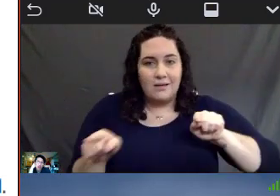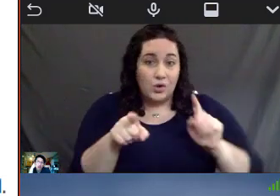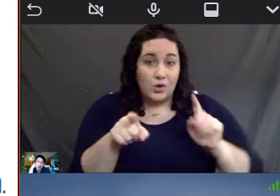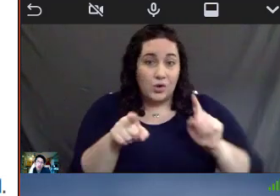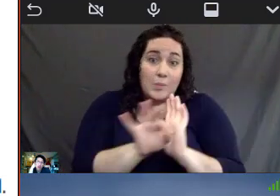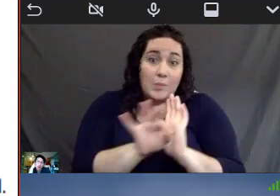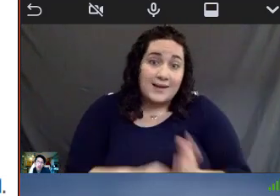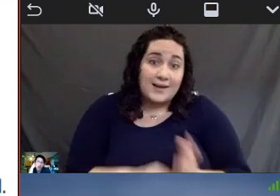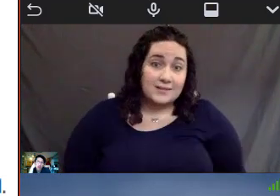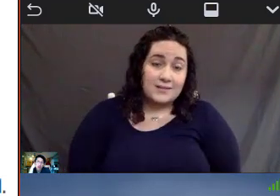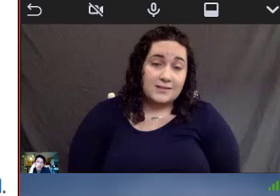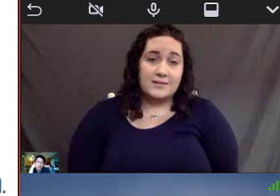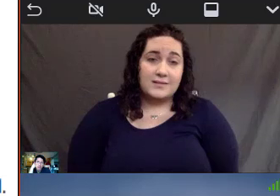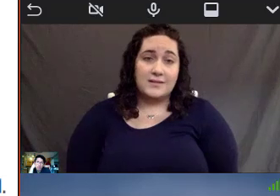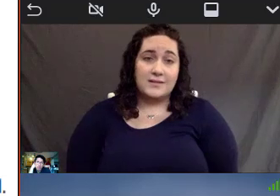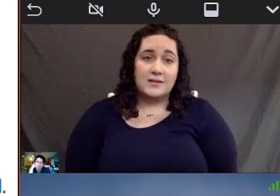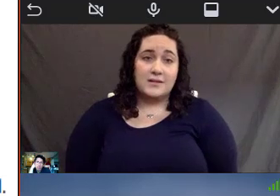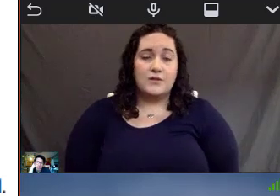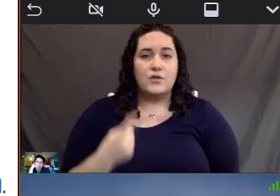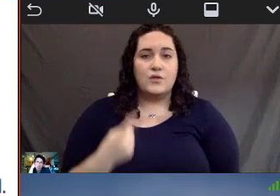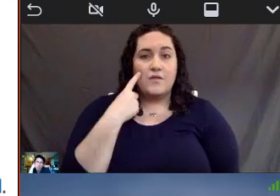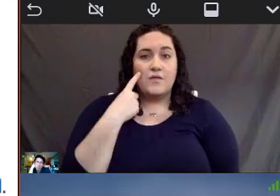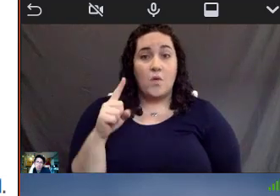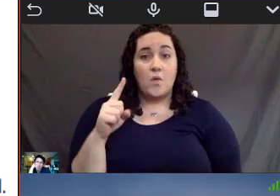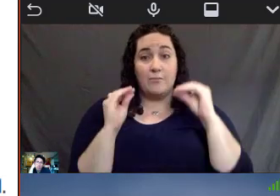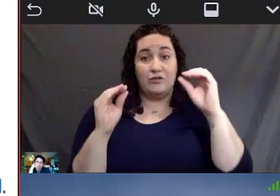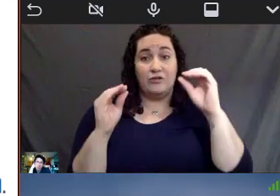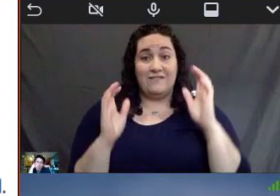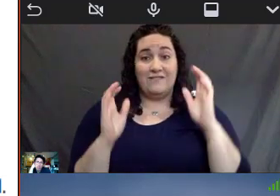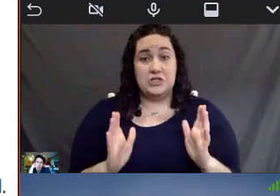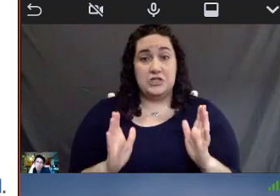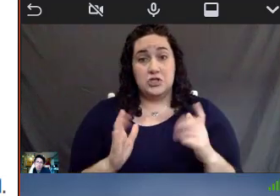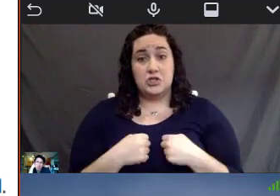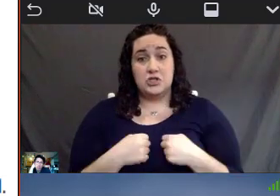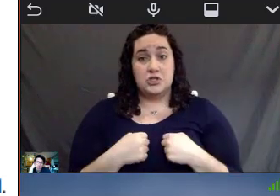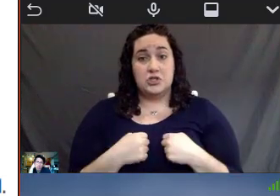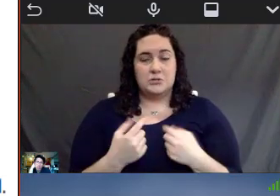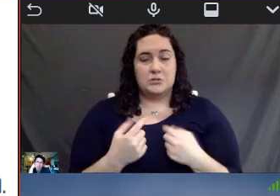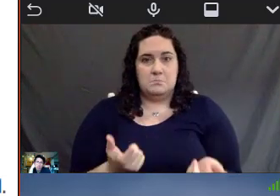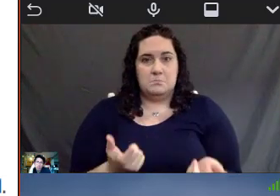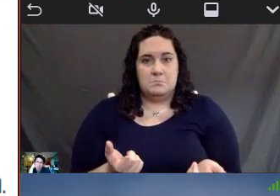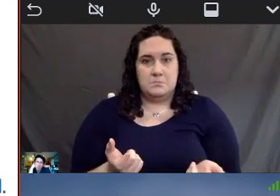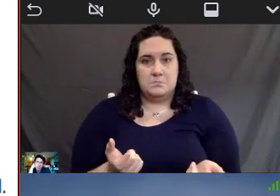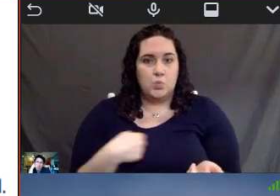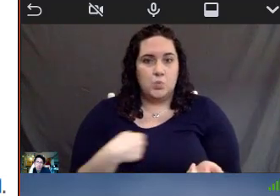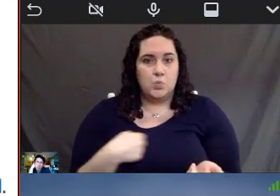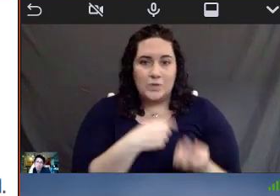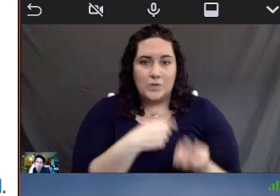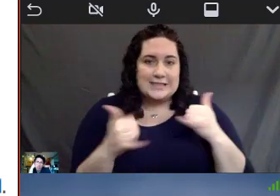For instructors, it doesn't look any different. So